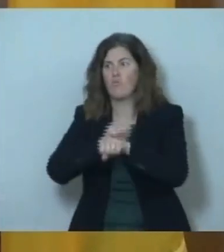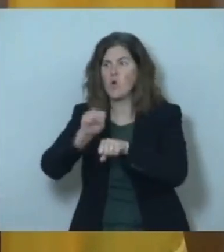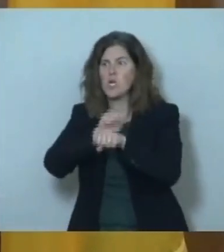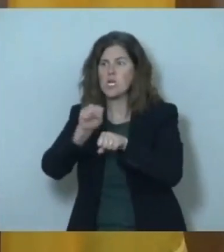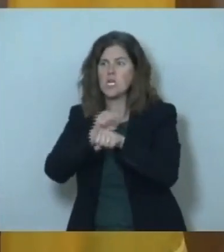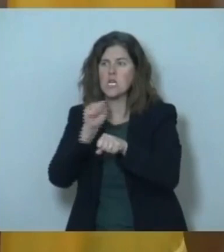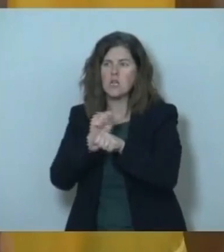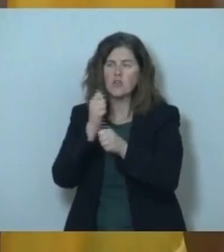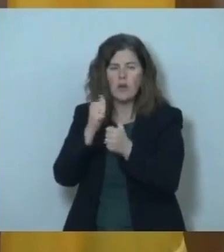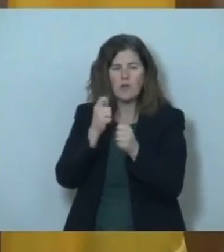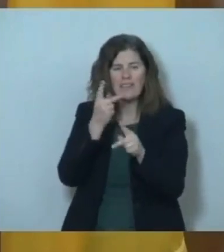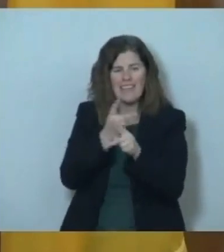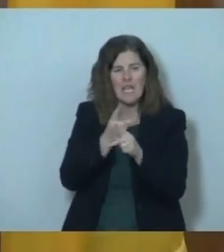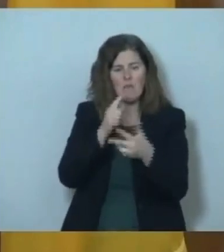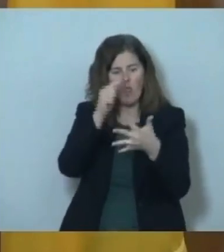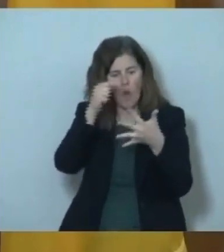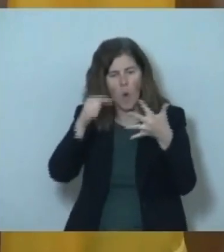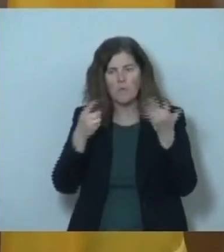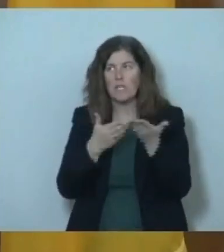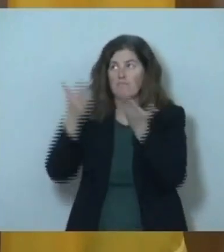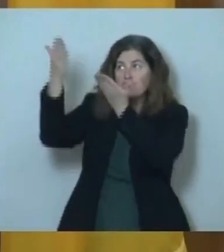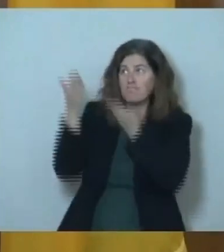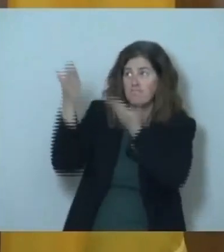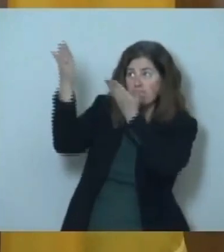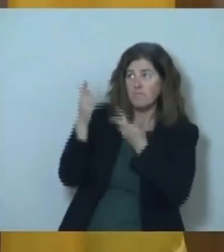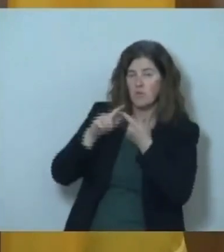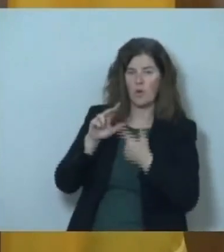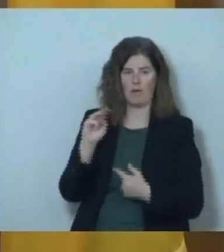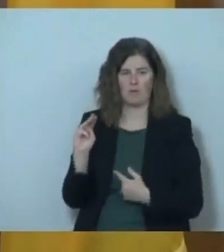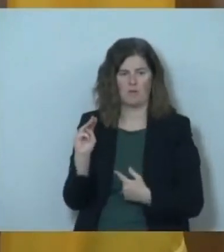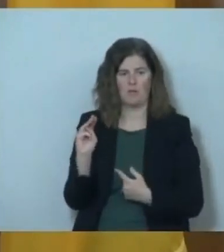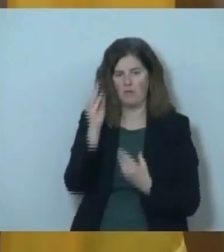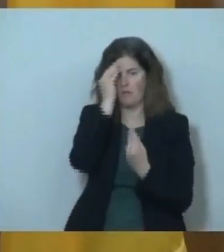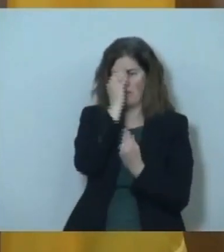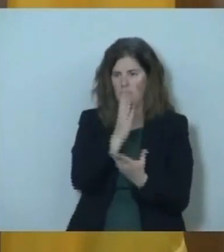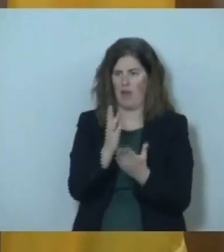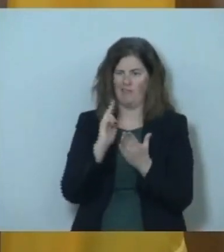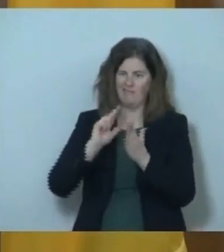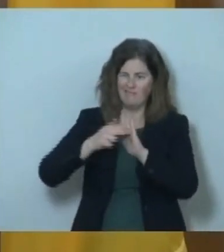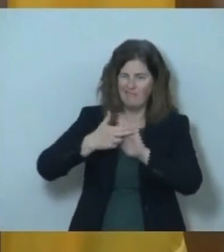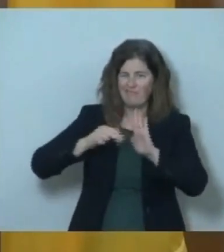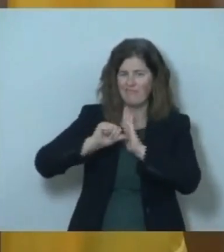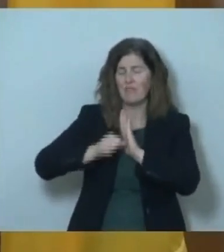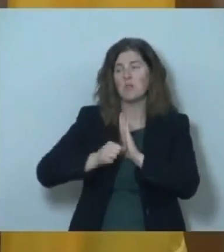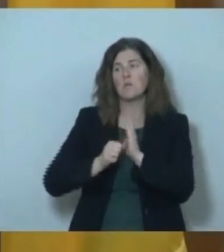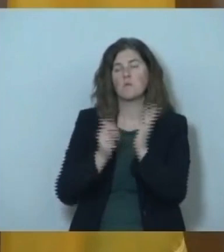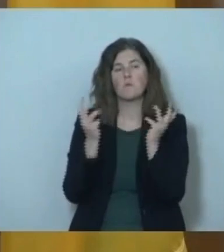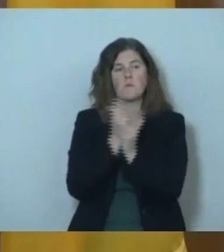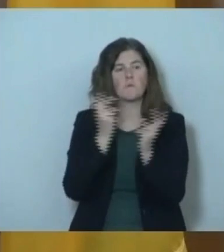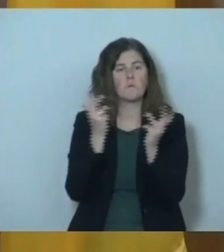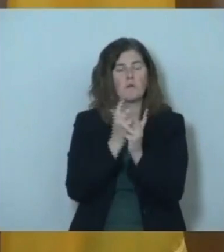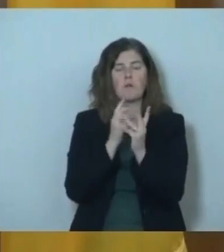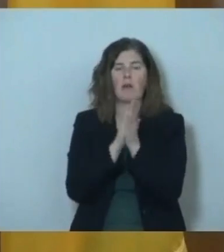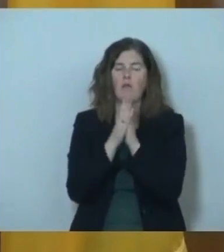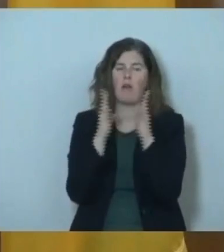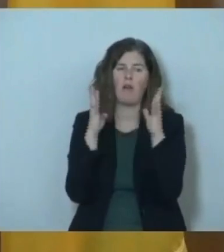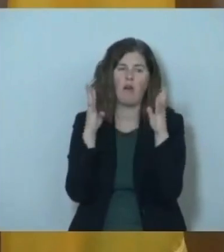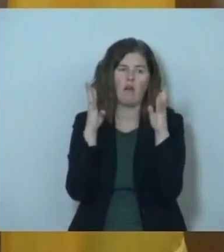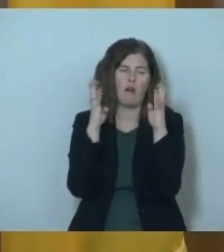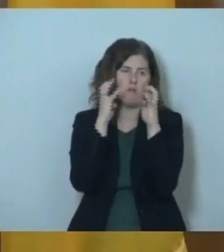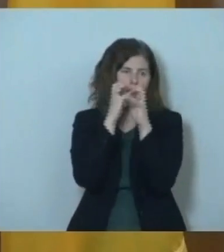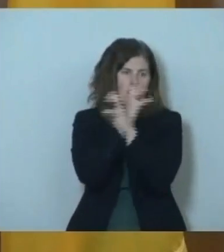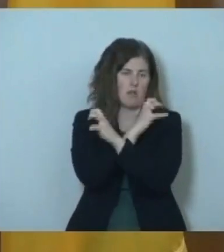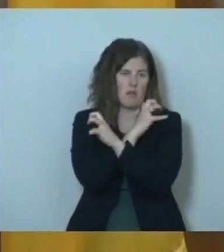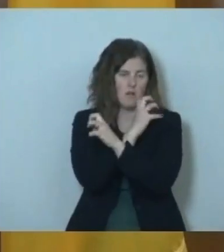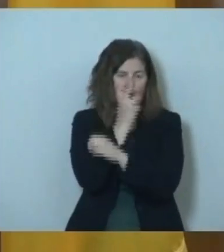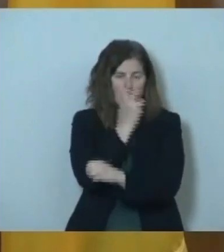work on keeping that supply chain working. So I just want to make sure that I highlighted it has become incredibly complicated, and this